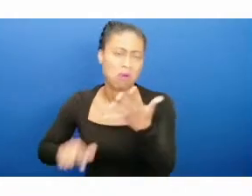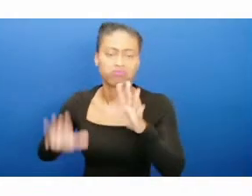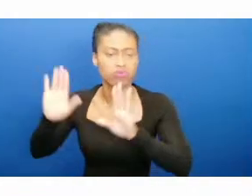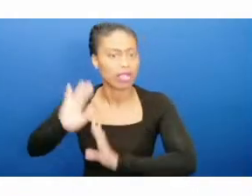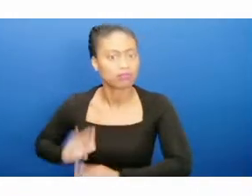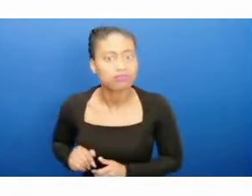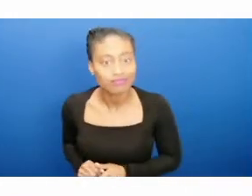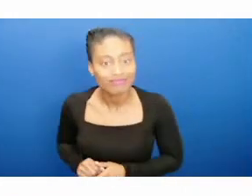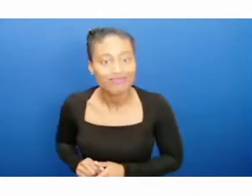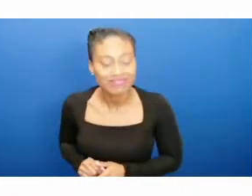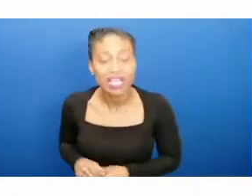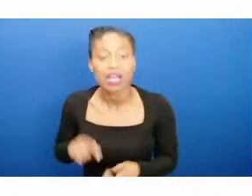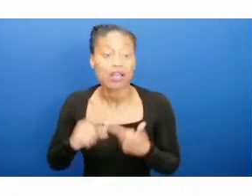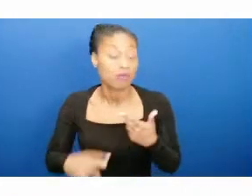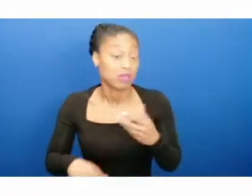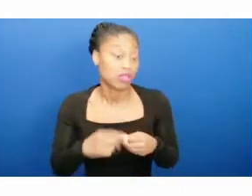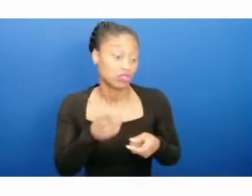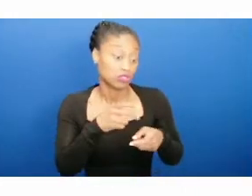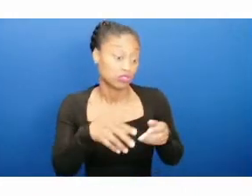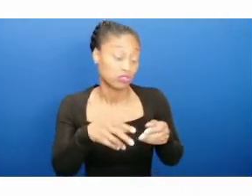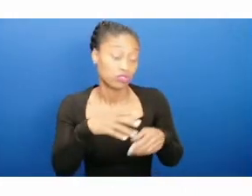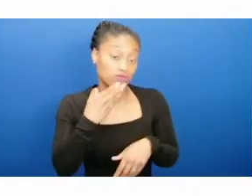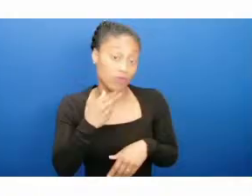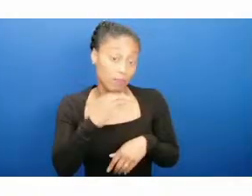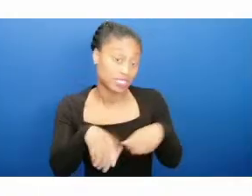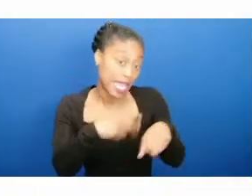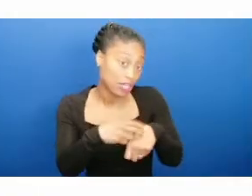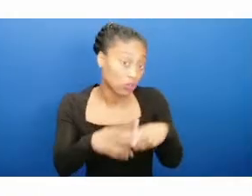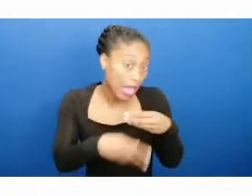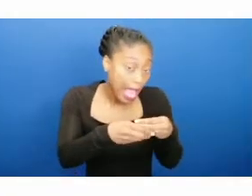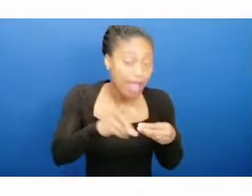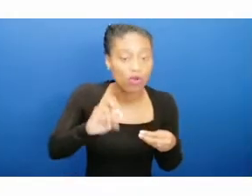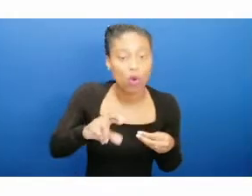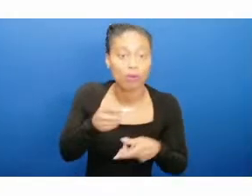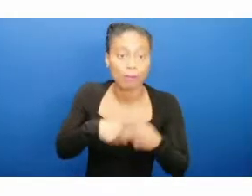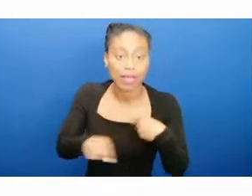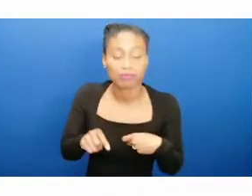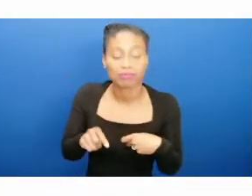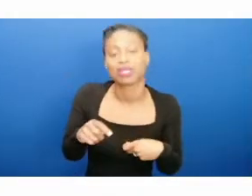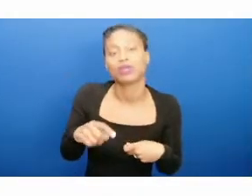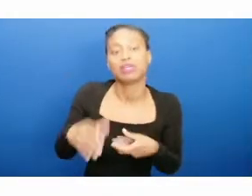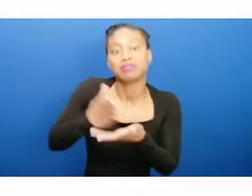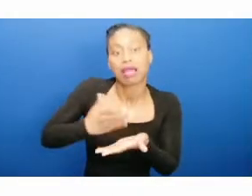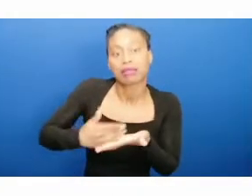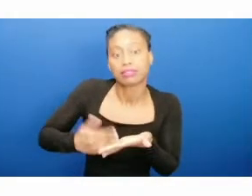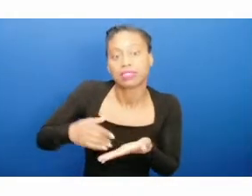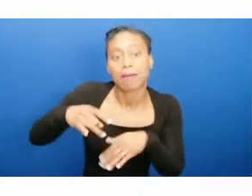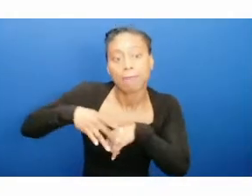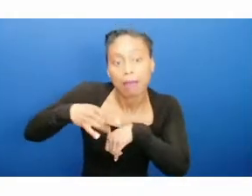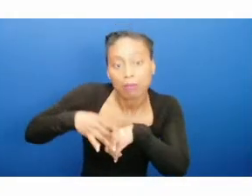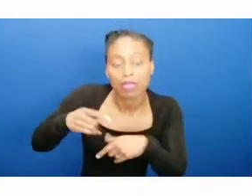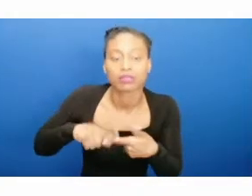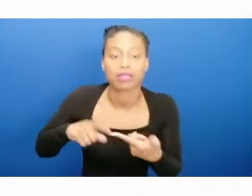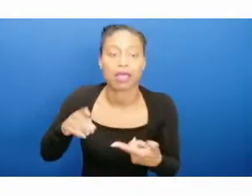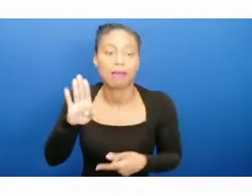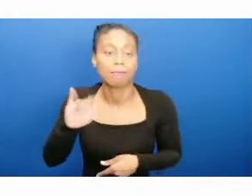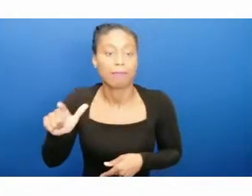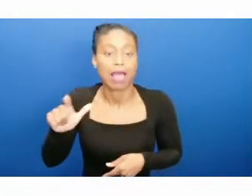sweet potatoes, or to replace them, you could use diced pumpkin, bell pepper,